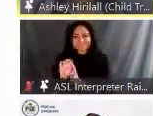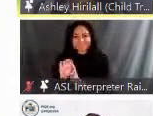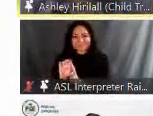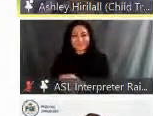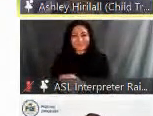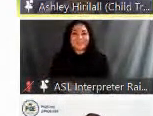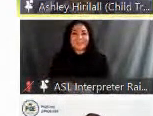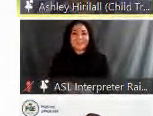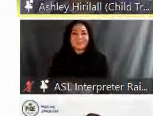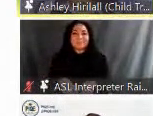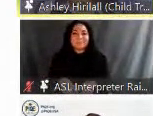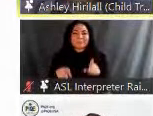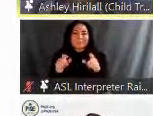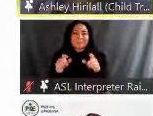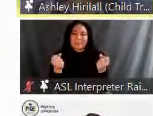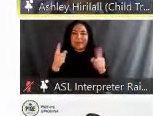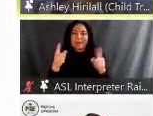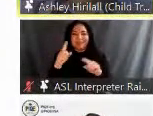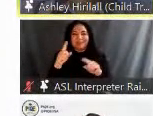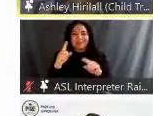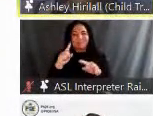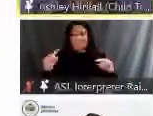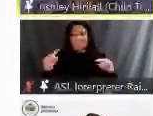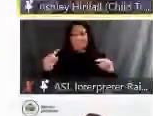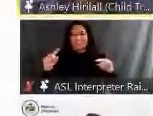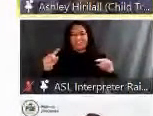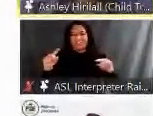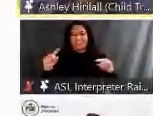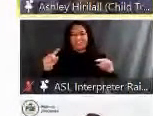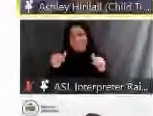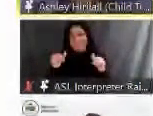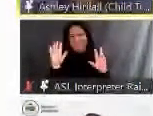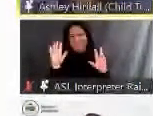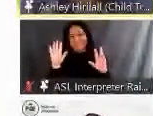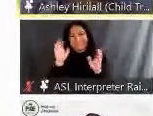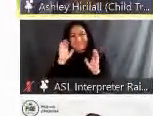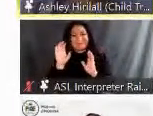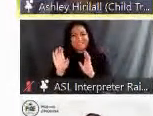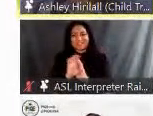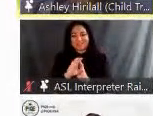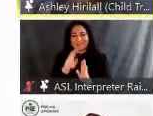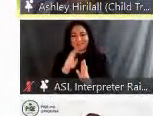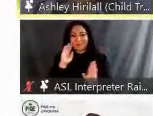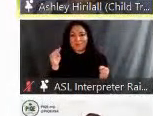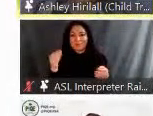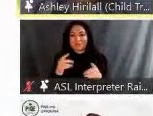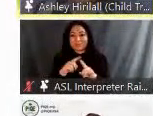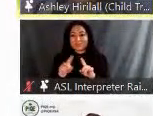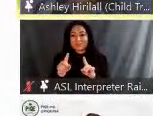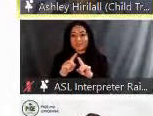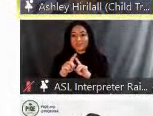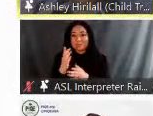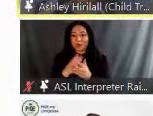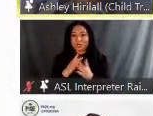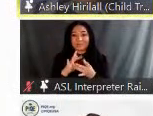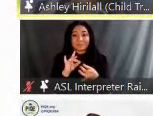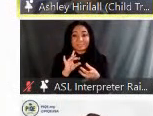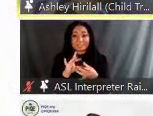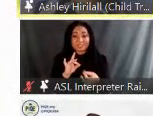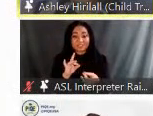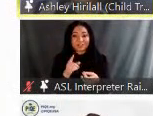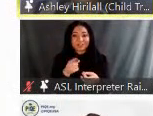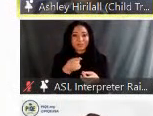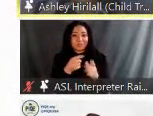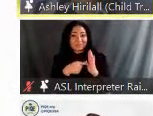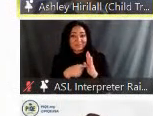There have also been many variations of this image to focus on different parts of the message. And so, for